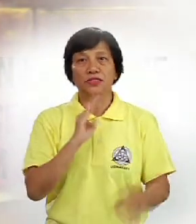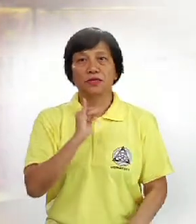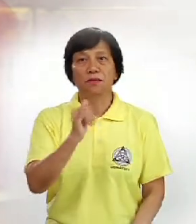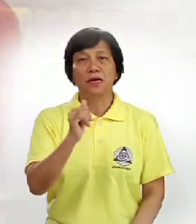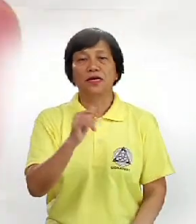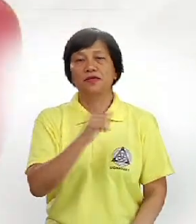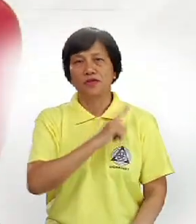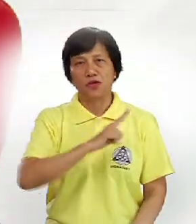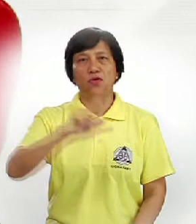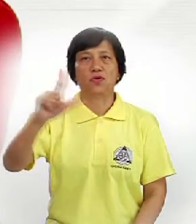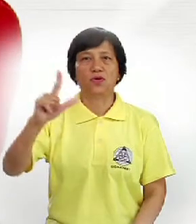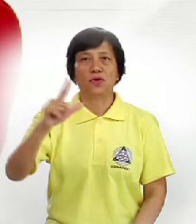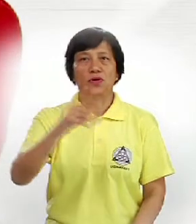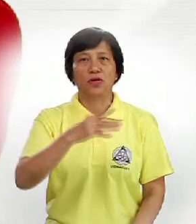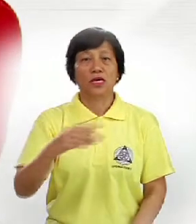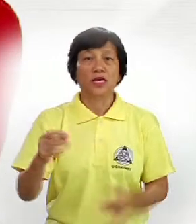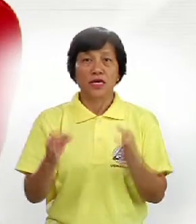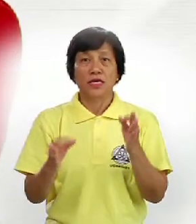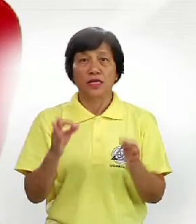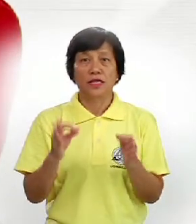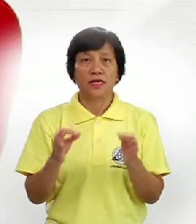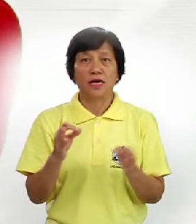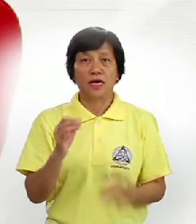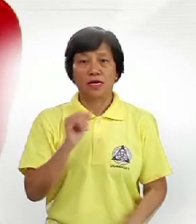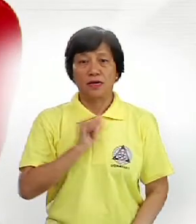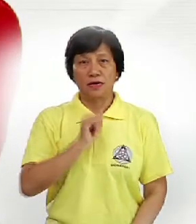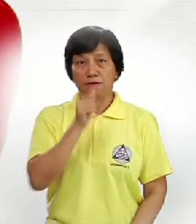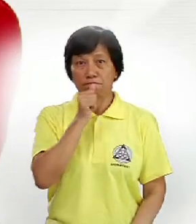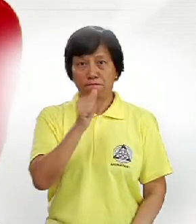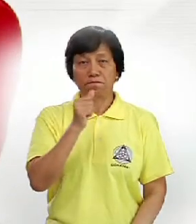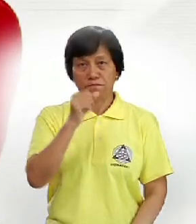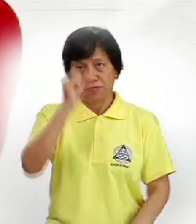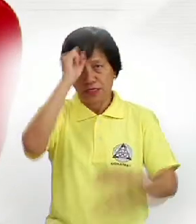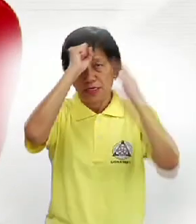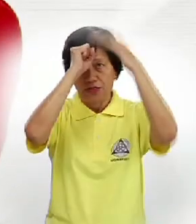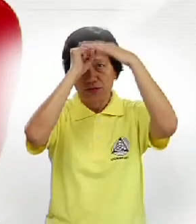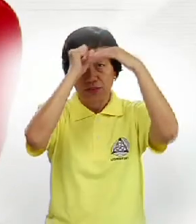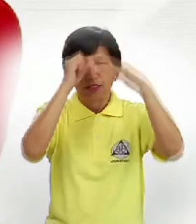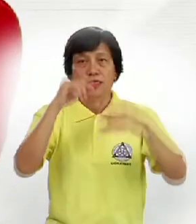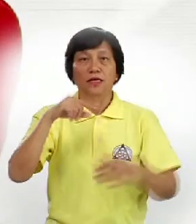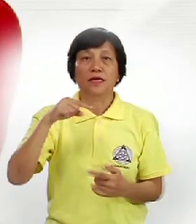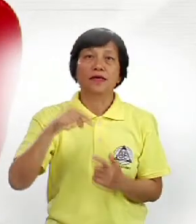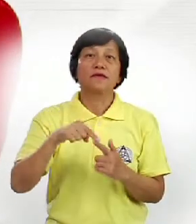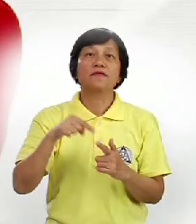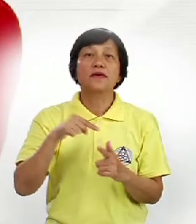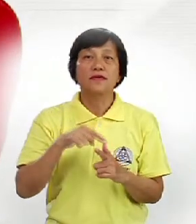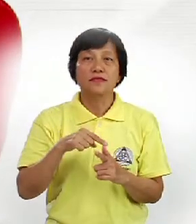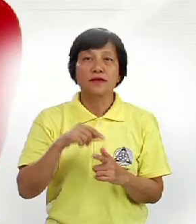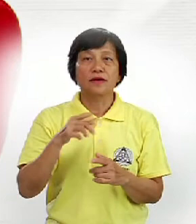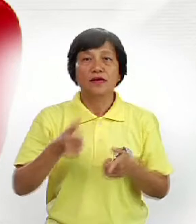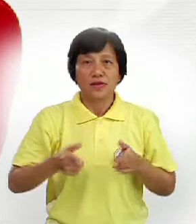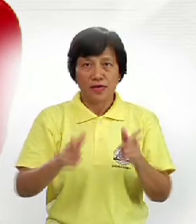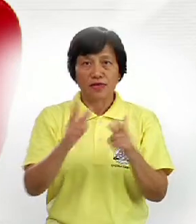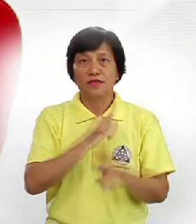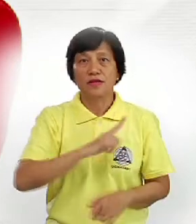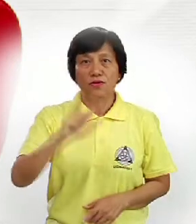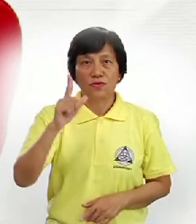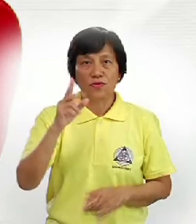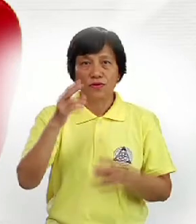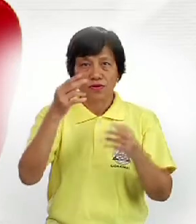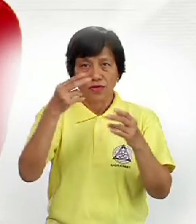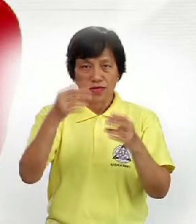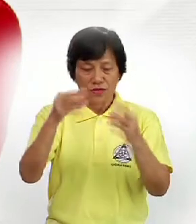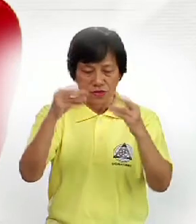Lord. And if I am innocent, then let the Lord render